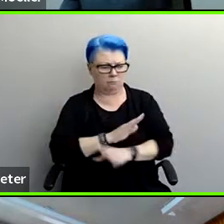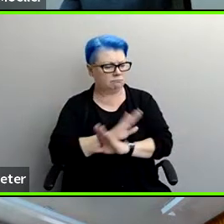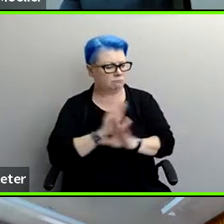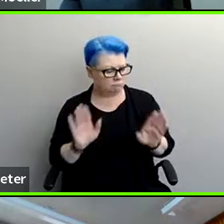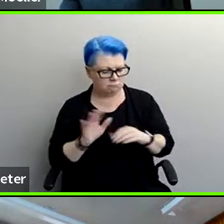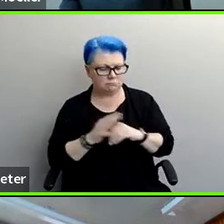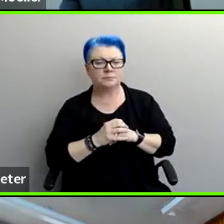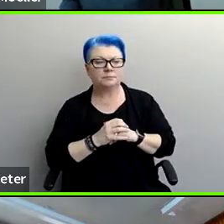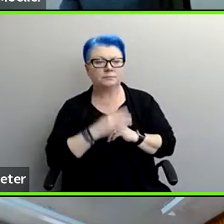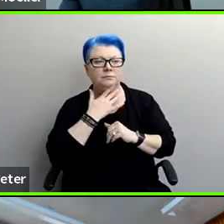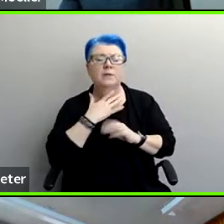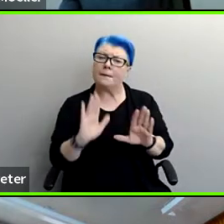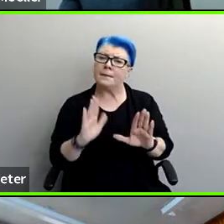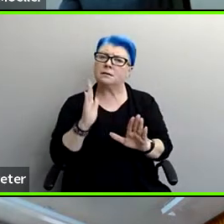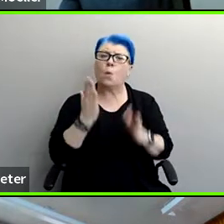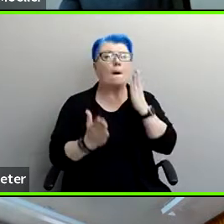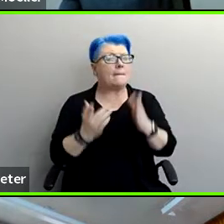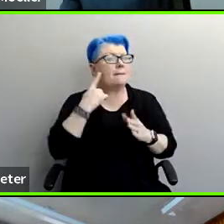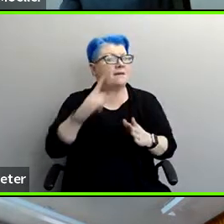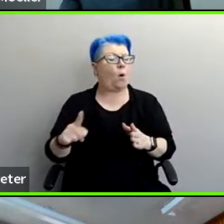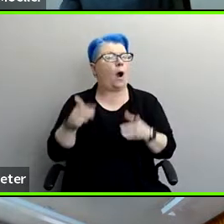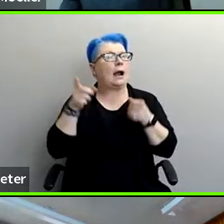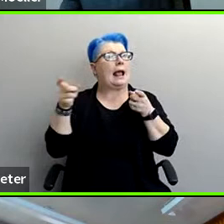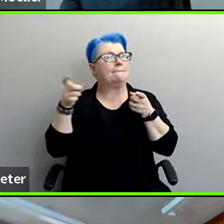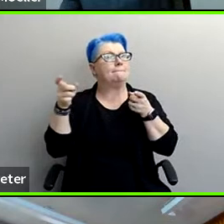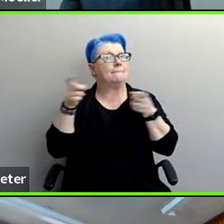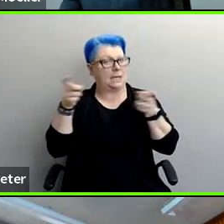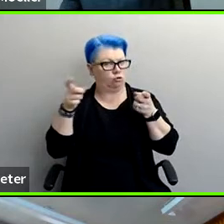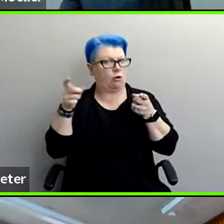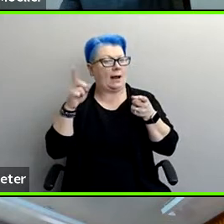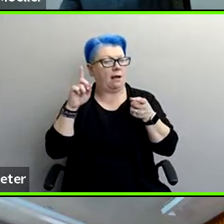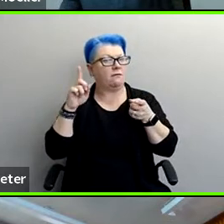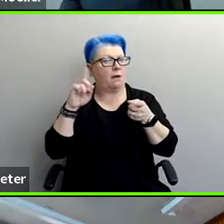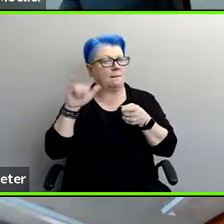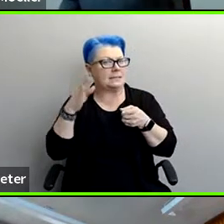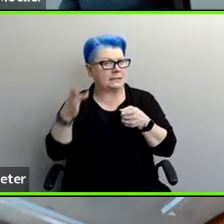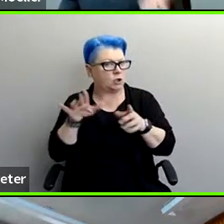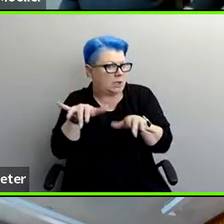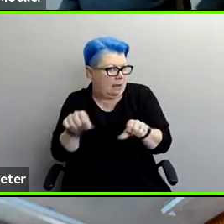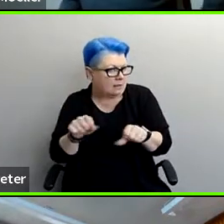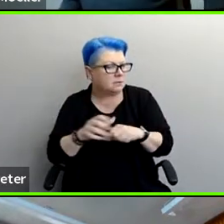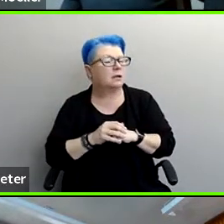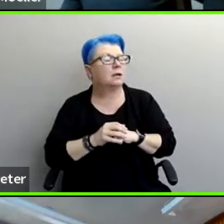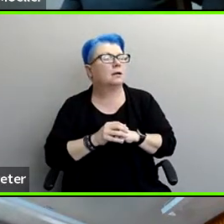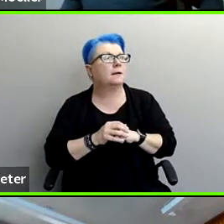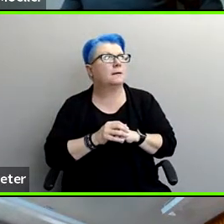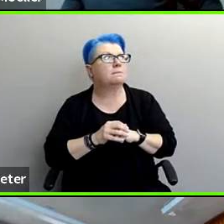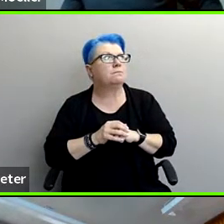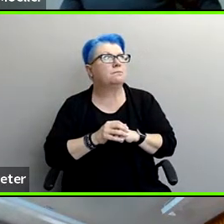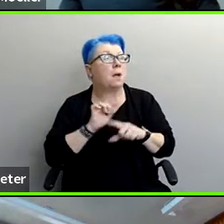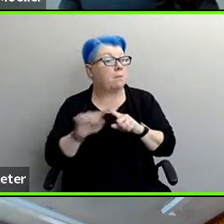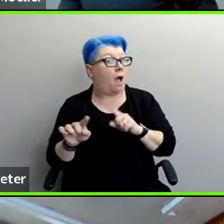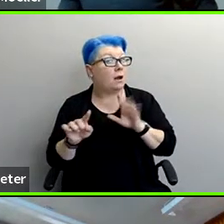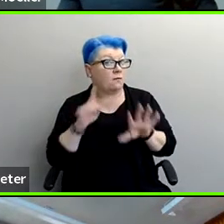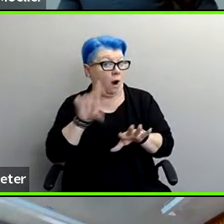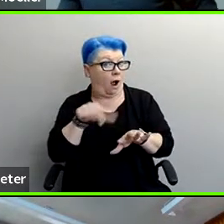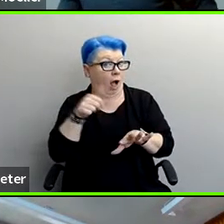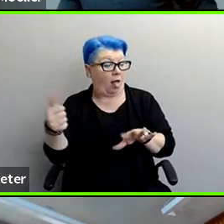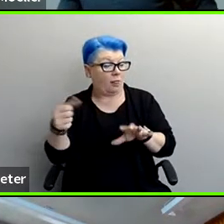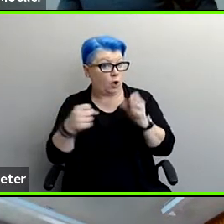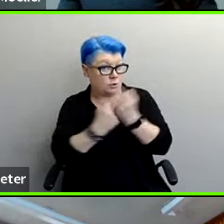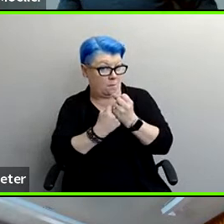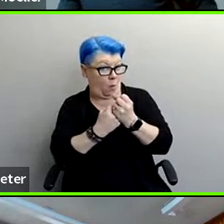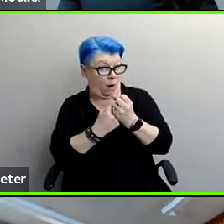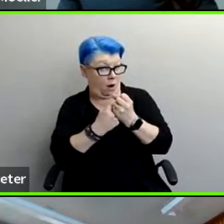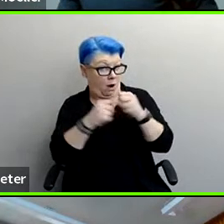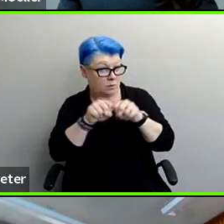certain administrative positions that we may hire for and ask for a doctorate is something that's preferred. In terms of the other support